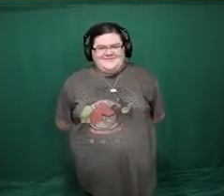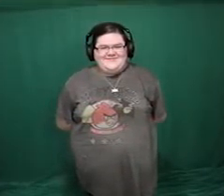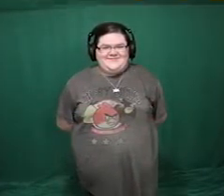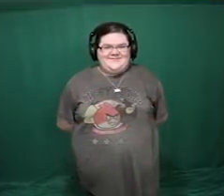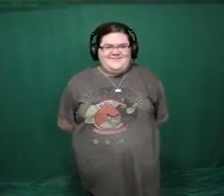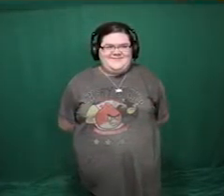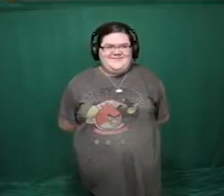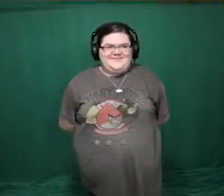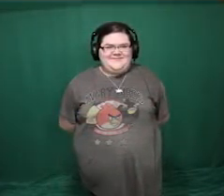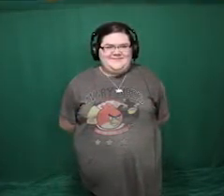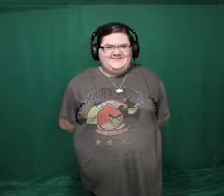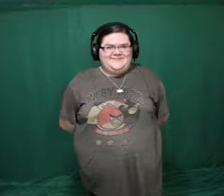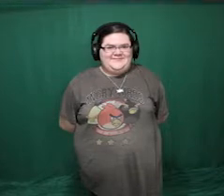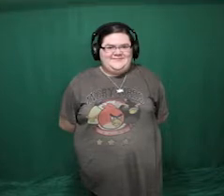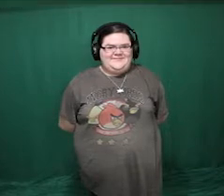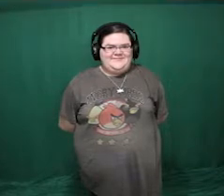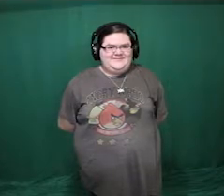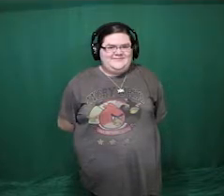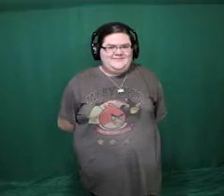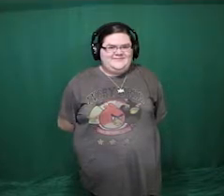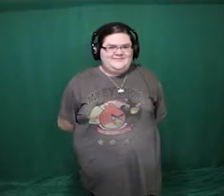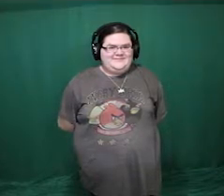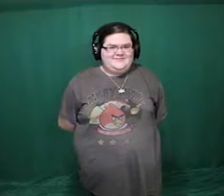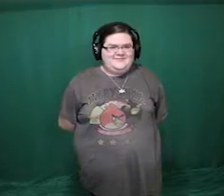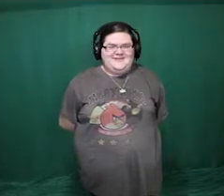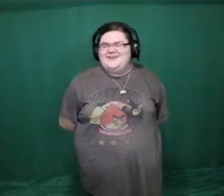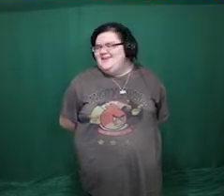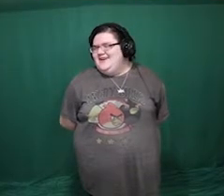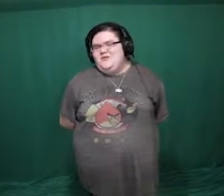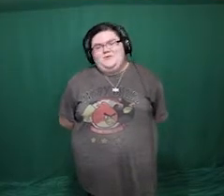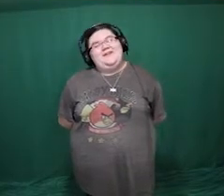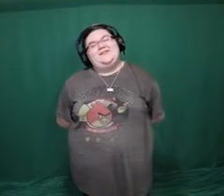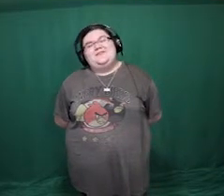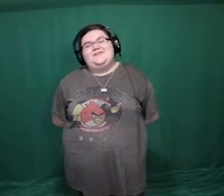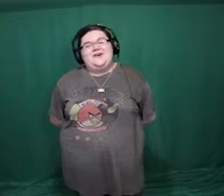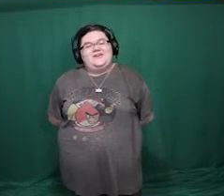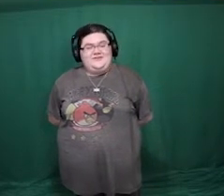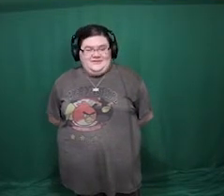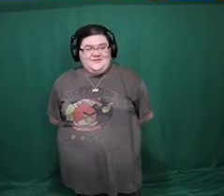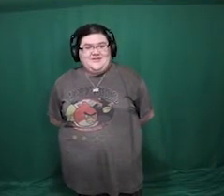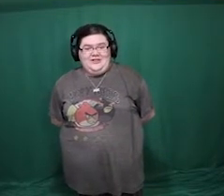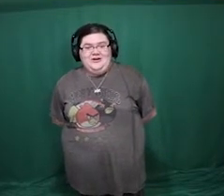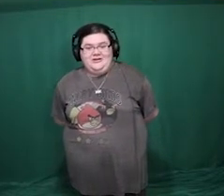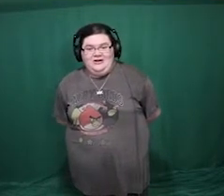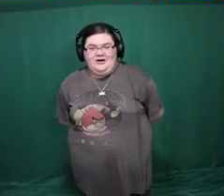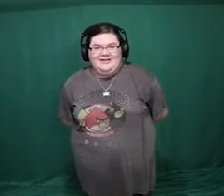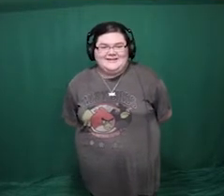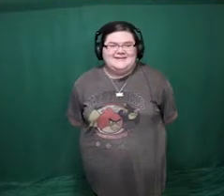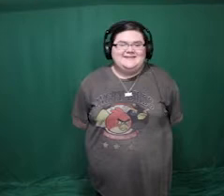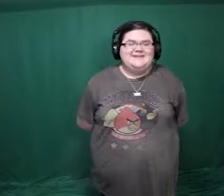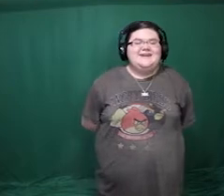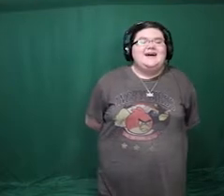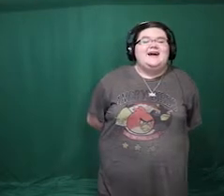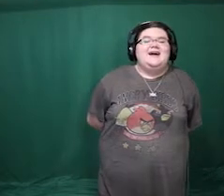Was that first round? Yeah. Oh my god. Well, you're in for the long